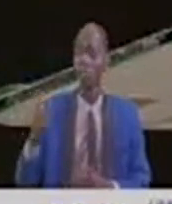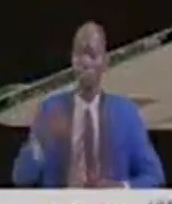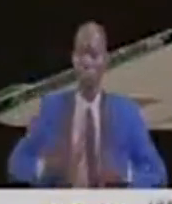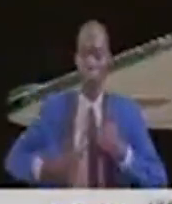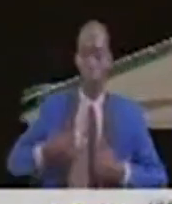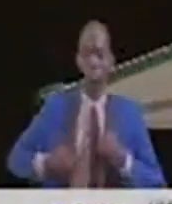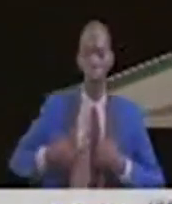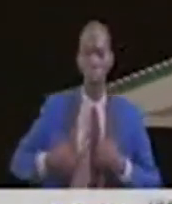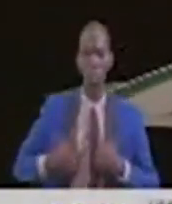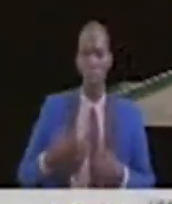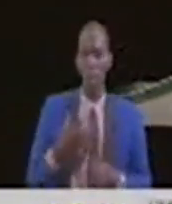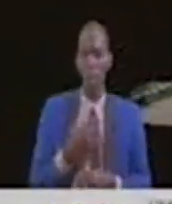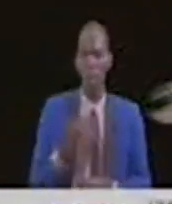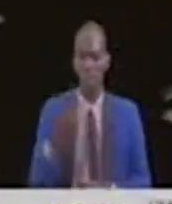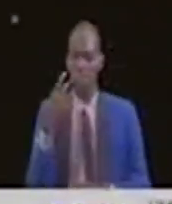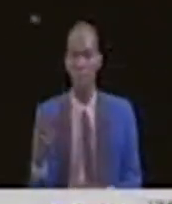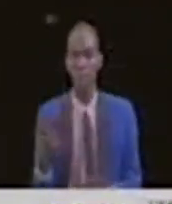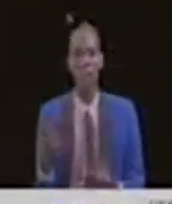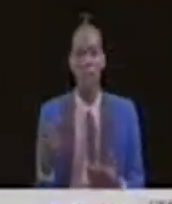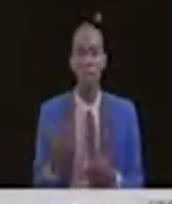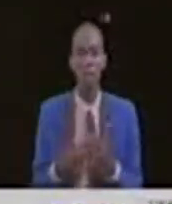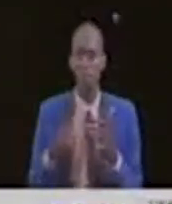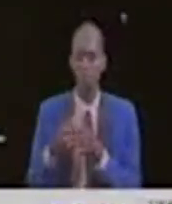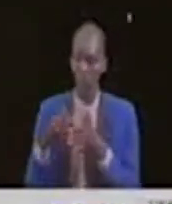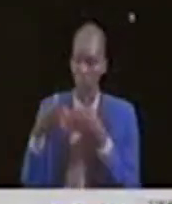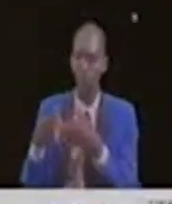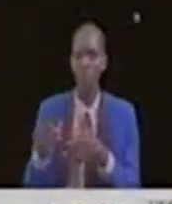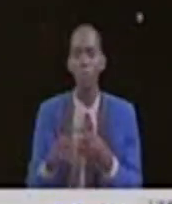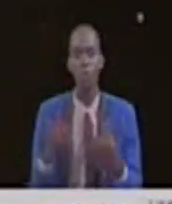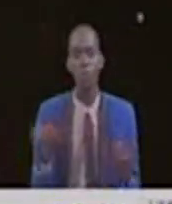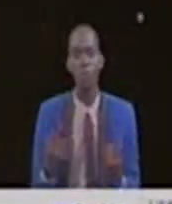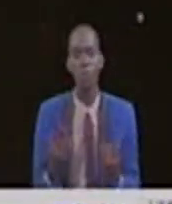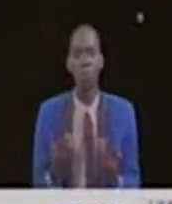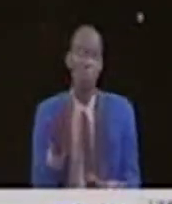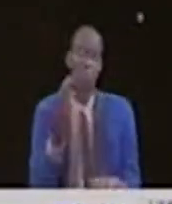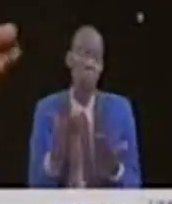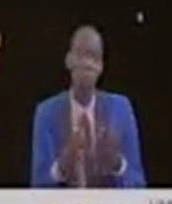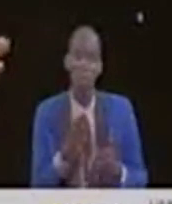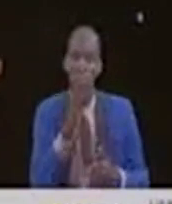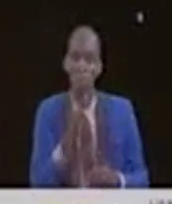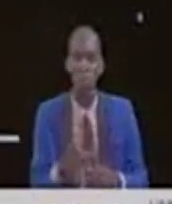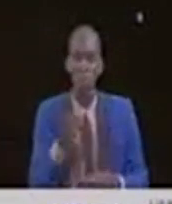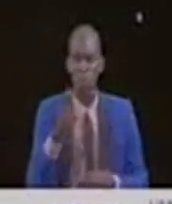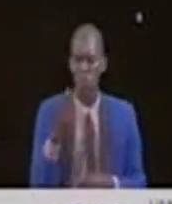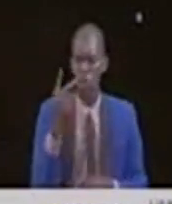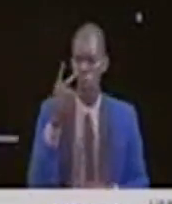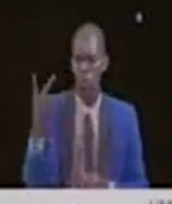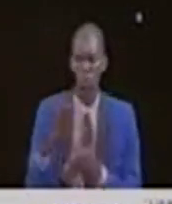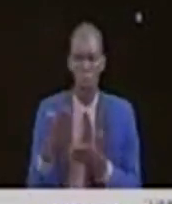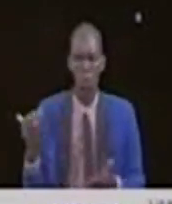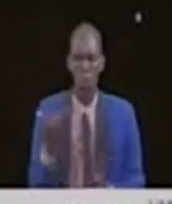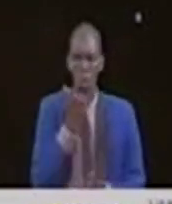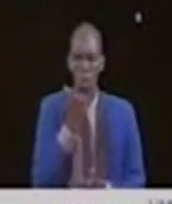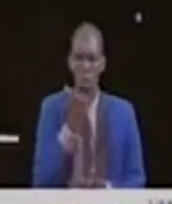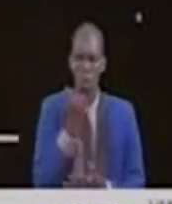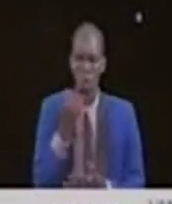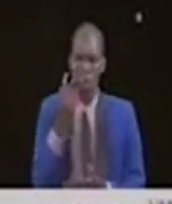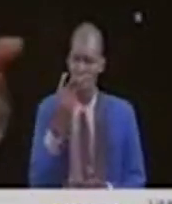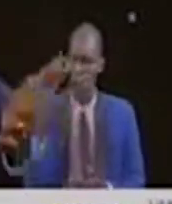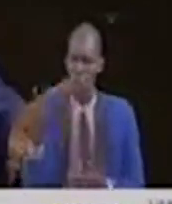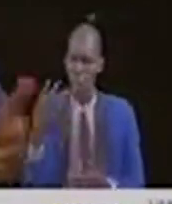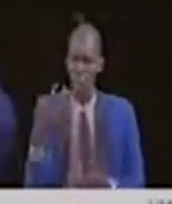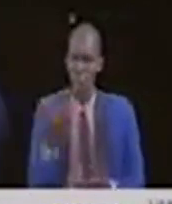But now, thinking about that, what he saw, and ruminating on that, what he saw,